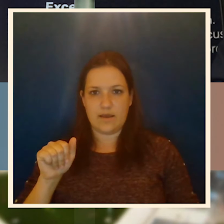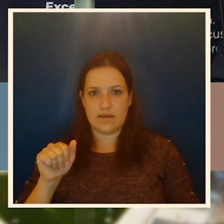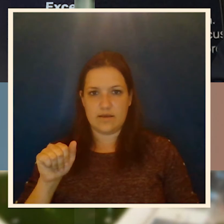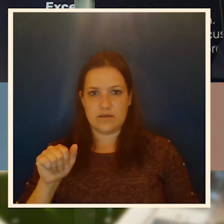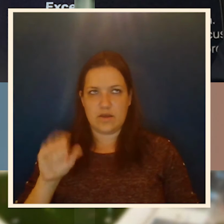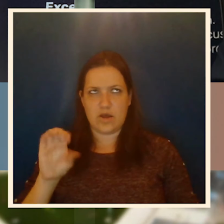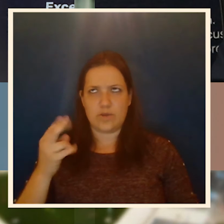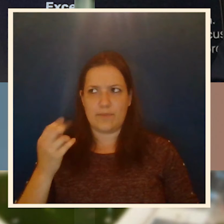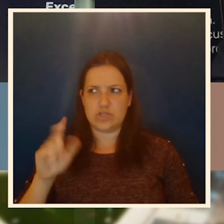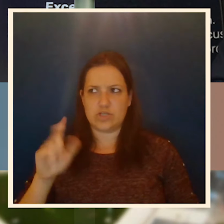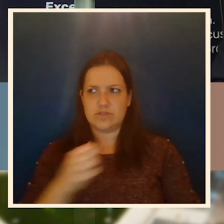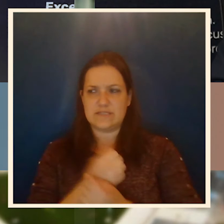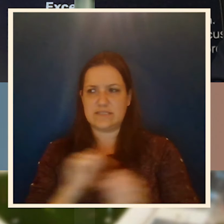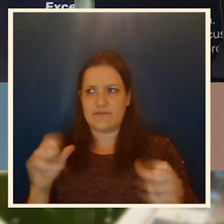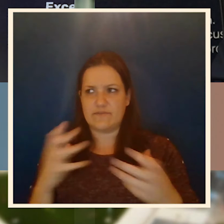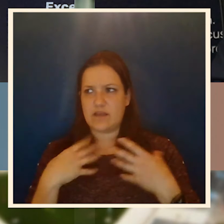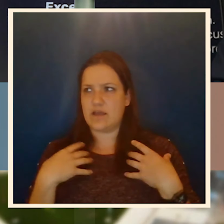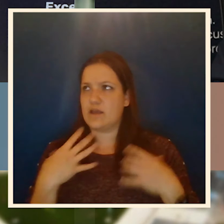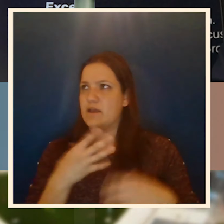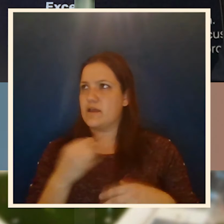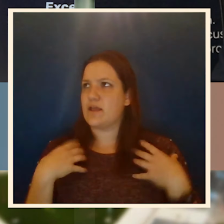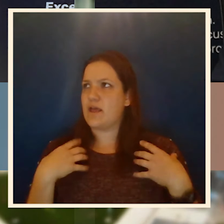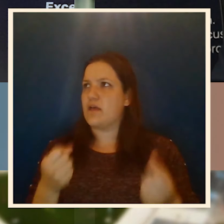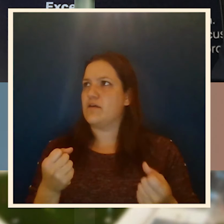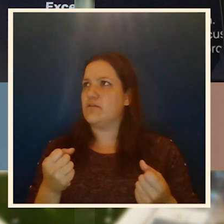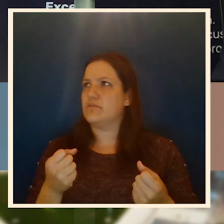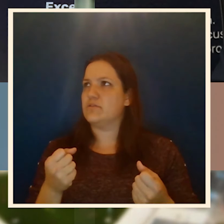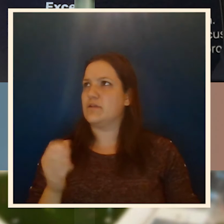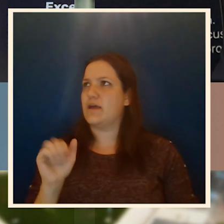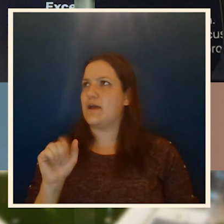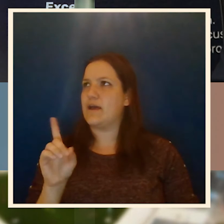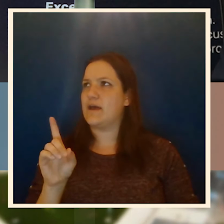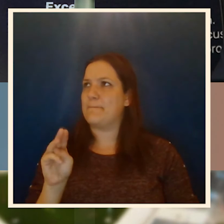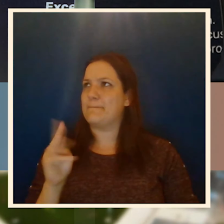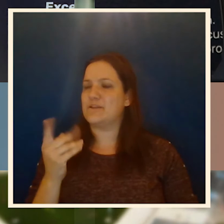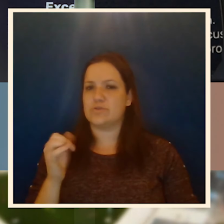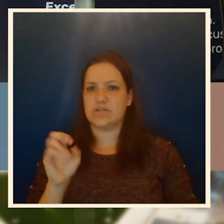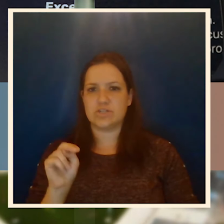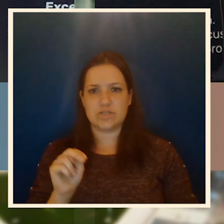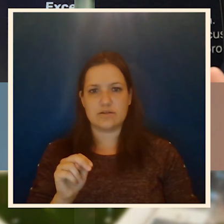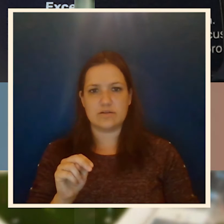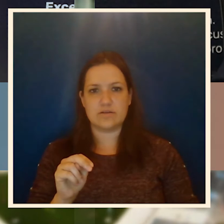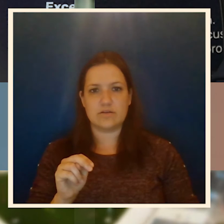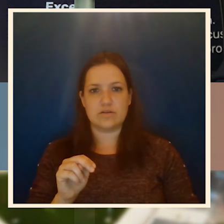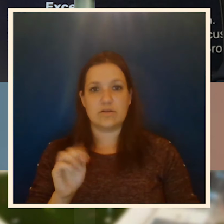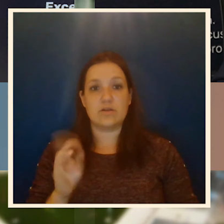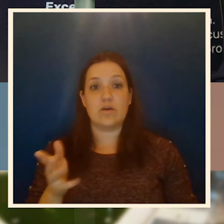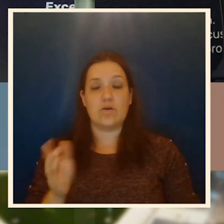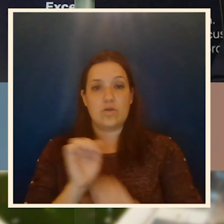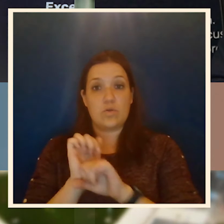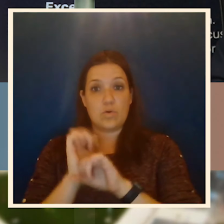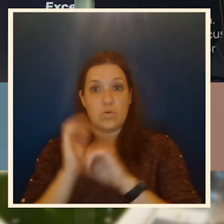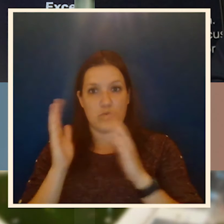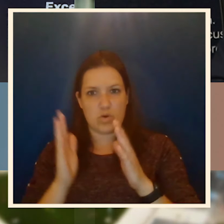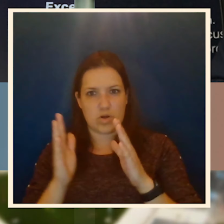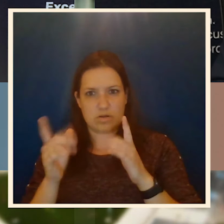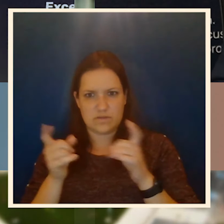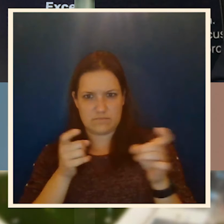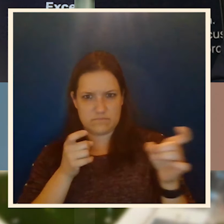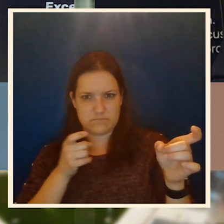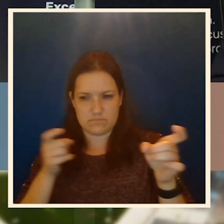today, Cal OSHA, so Occupational Safety and Health Administration or